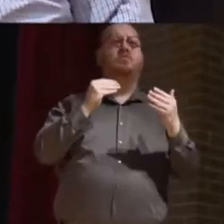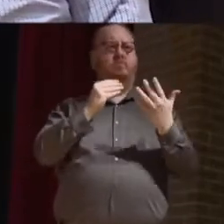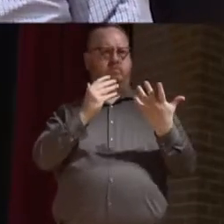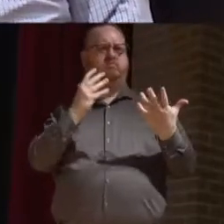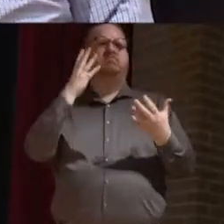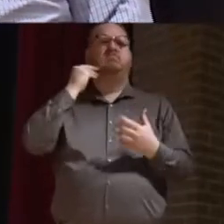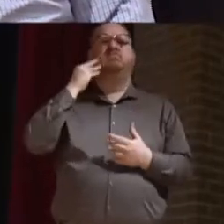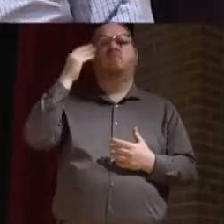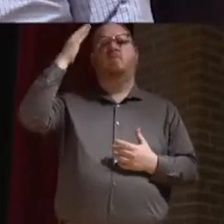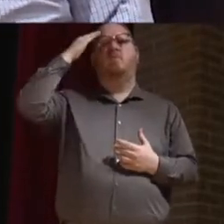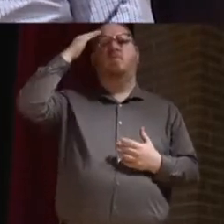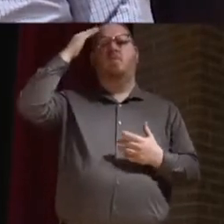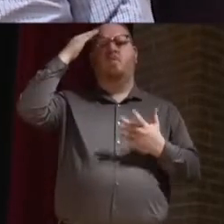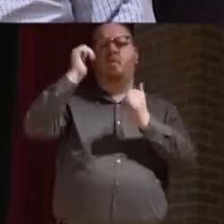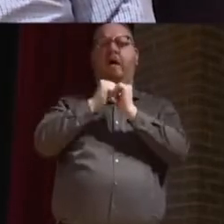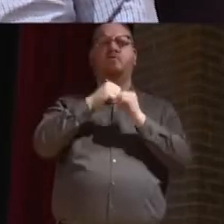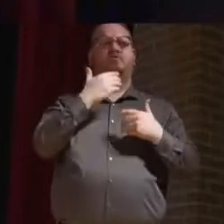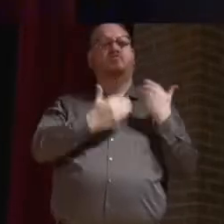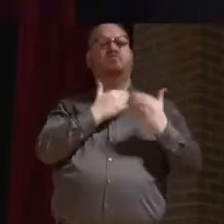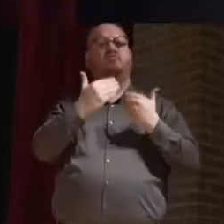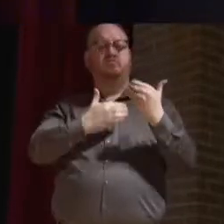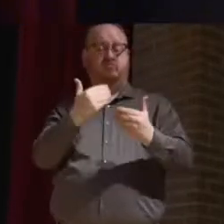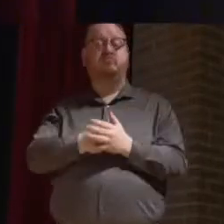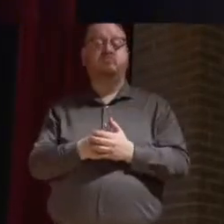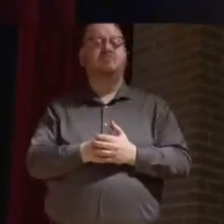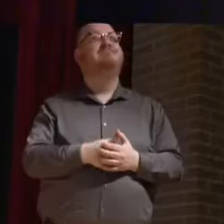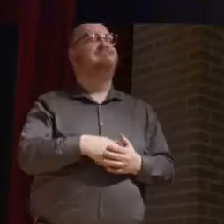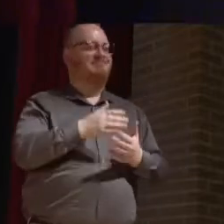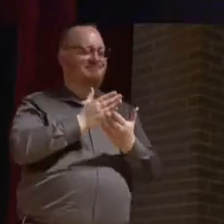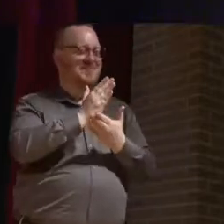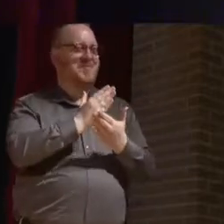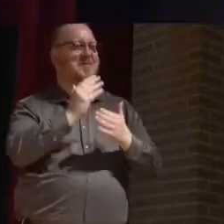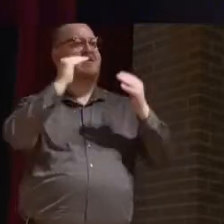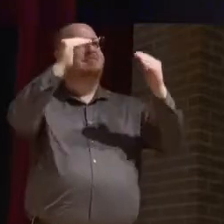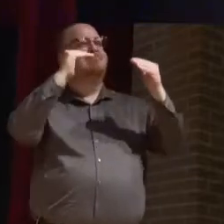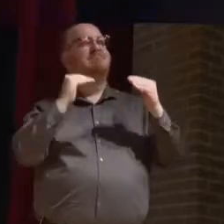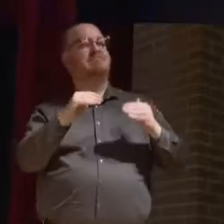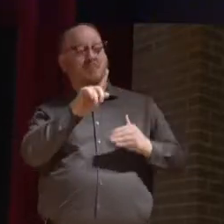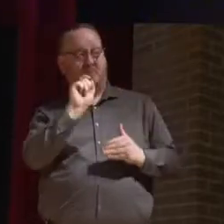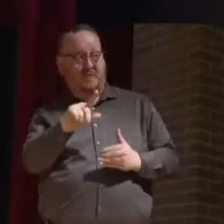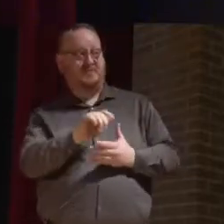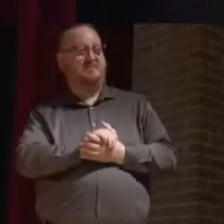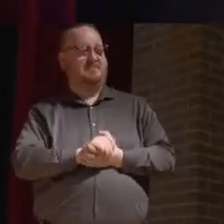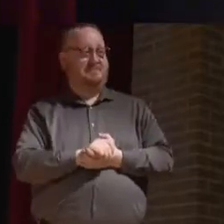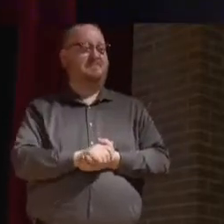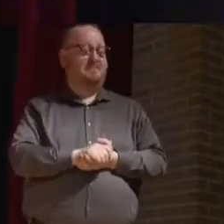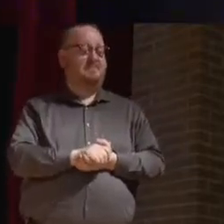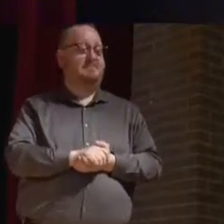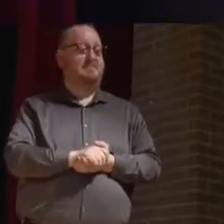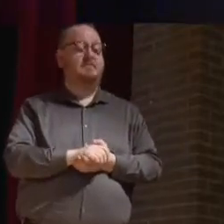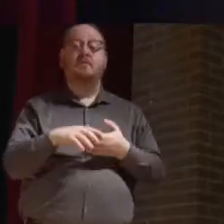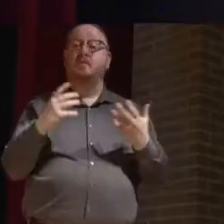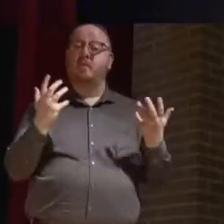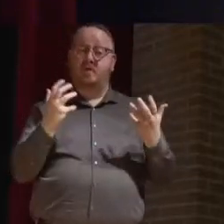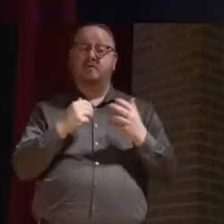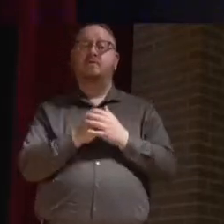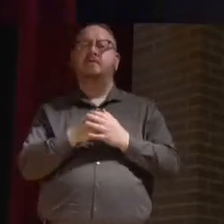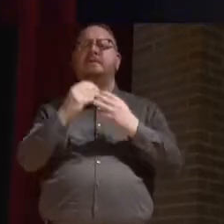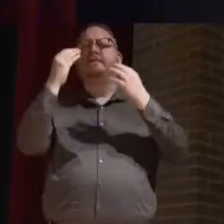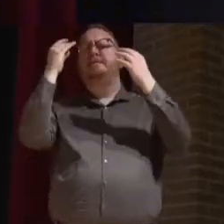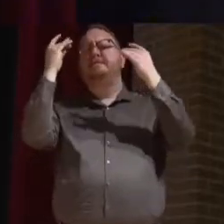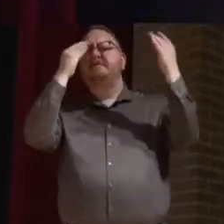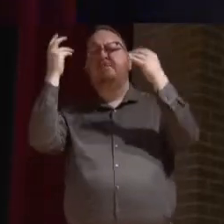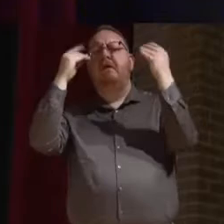All right, I'm going to move on to the next question. So this next question is thinking about what